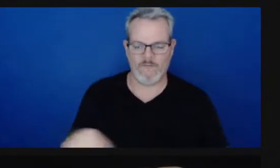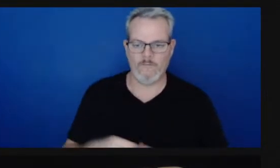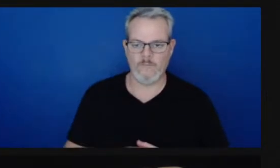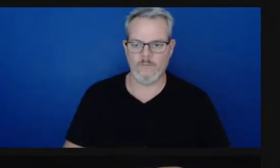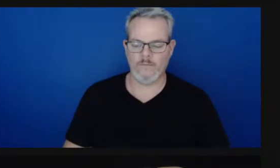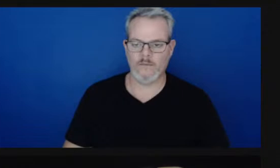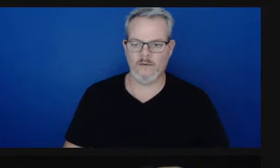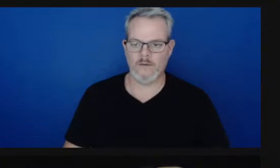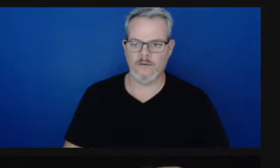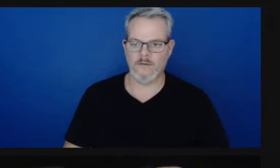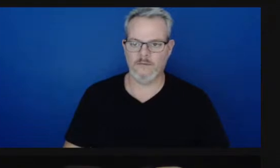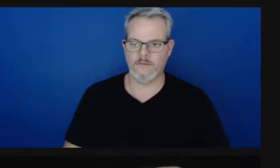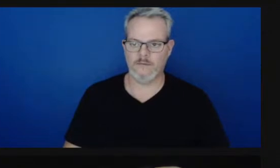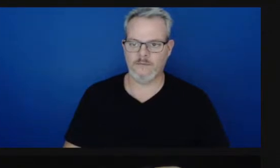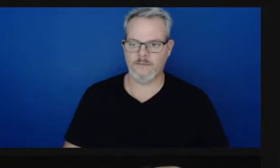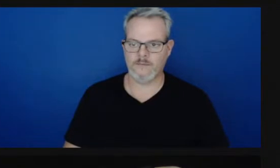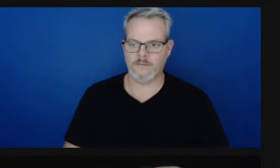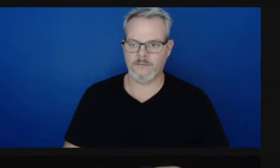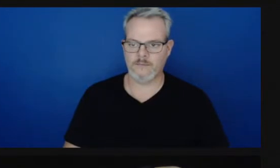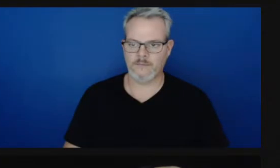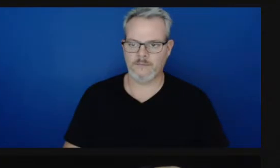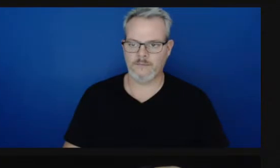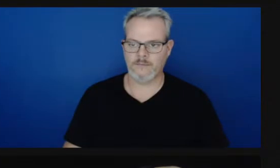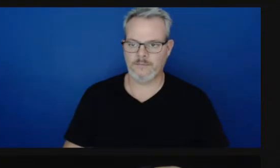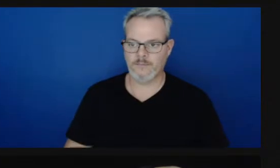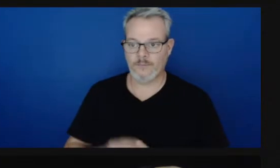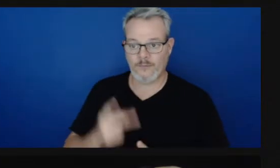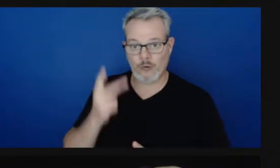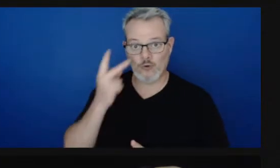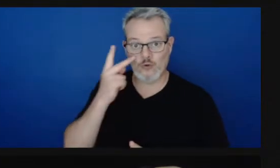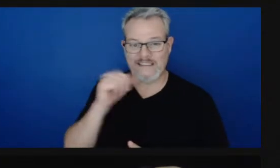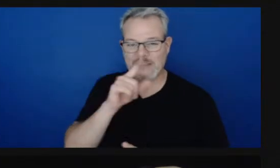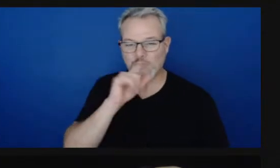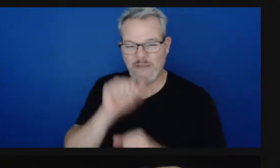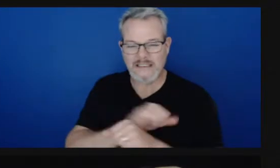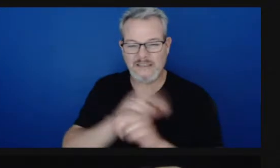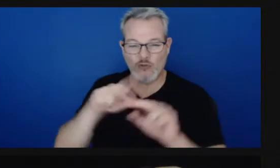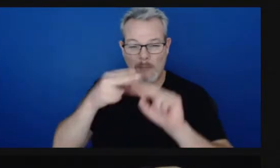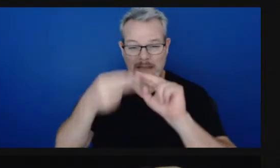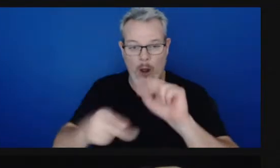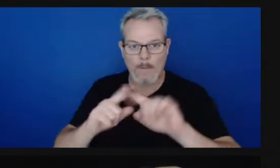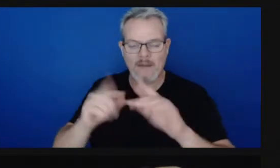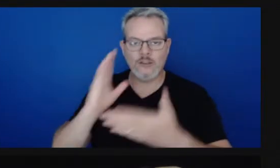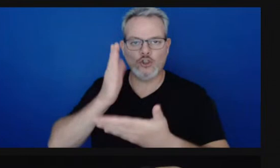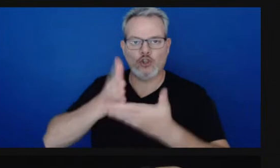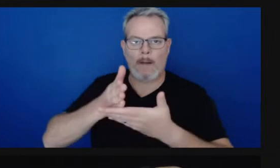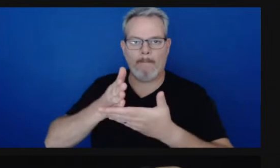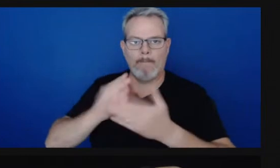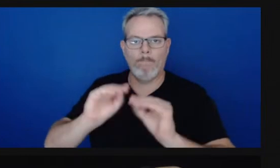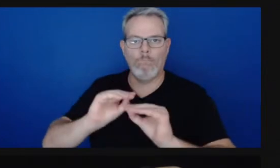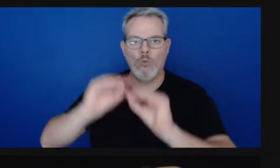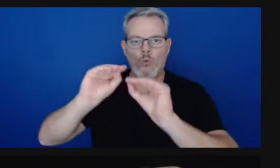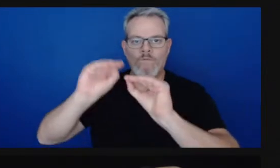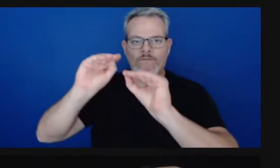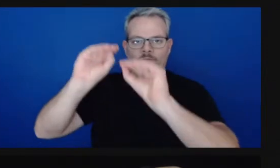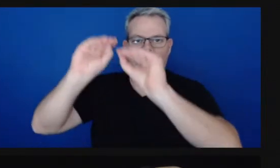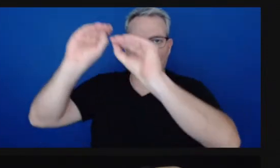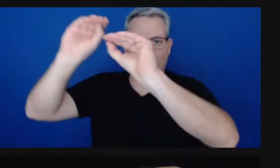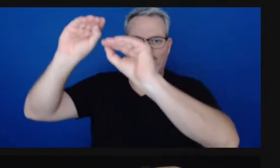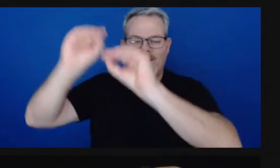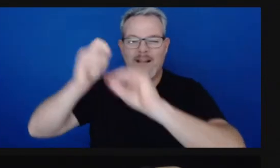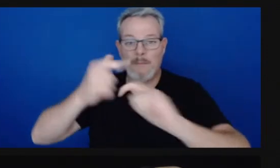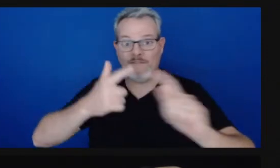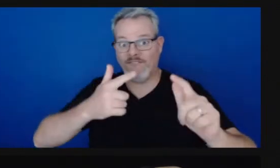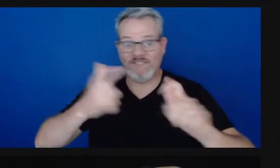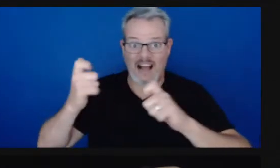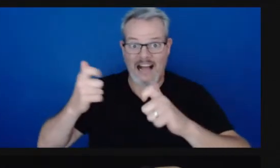down signal first. You see it did not actually drop down. It just stopped moving up. It was moving up fast, moving up a little slower,